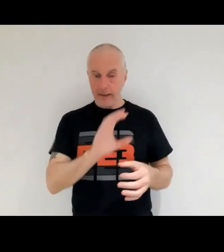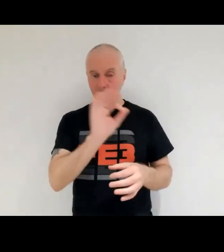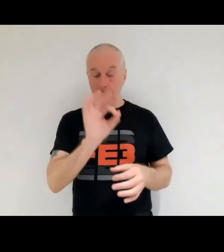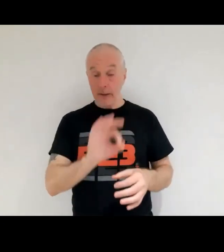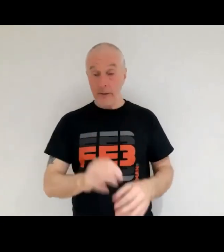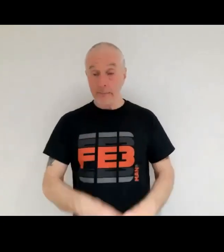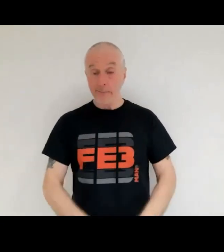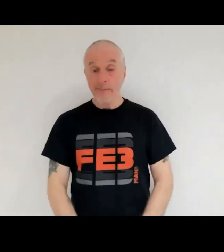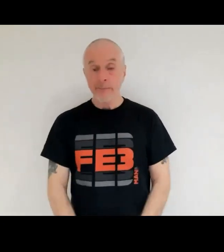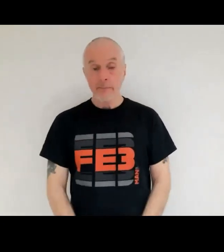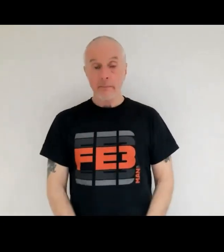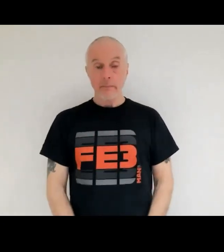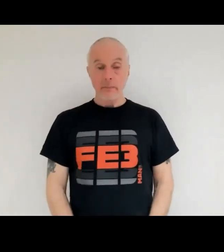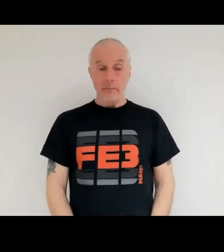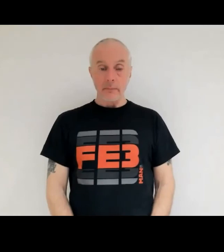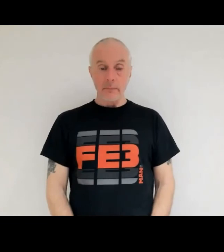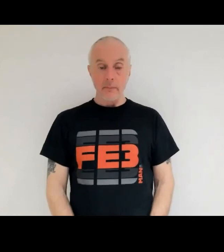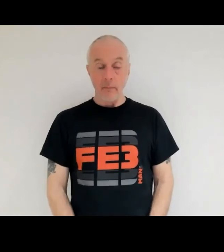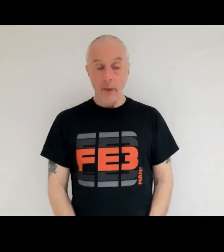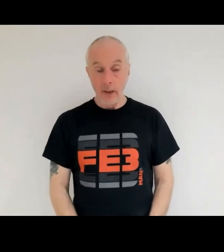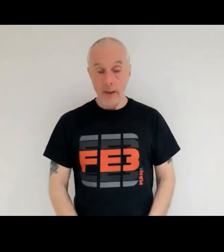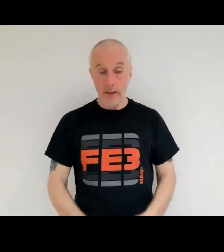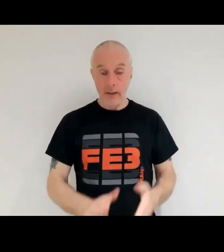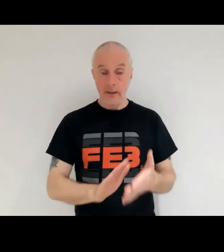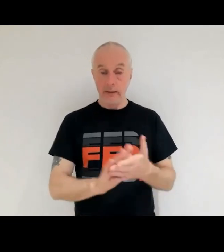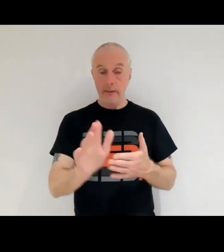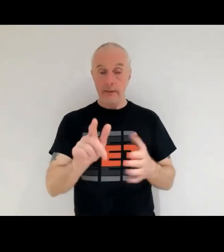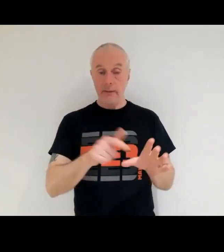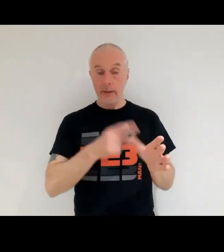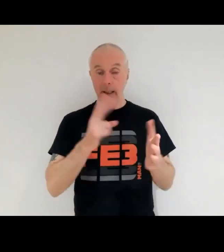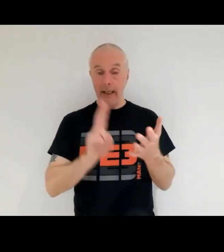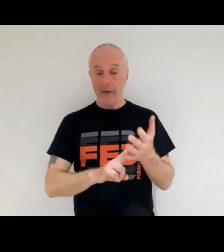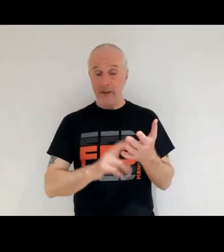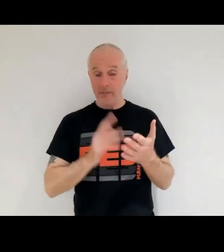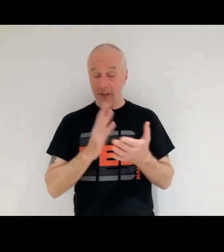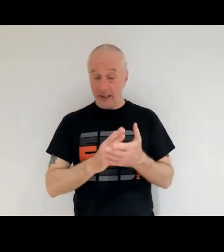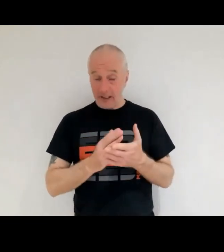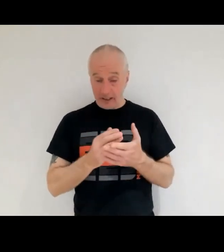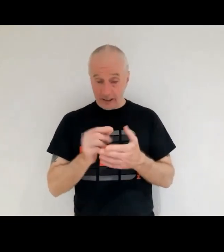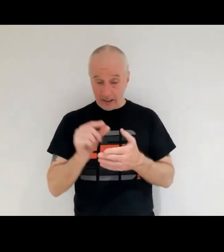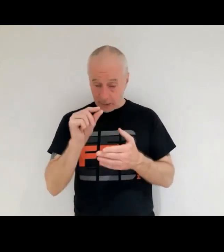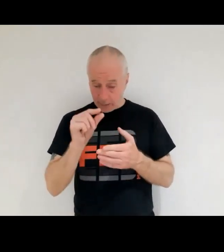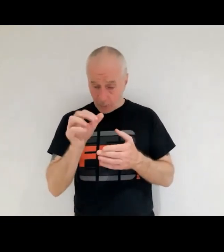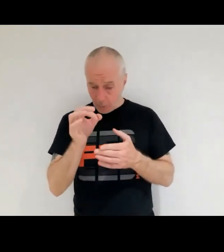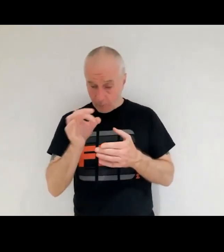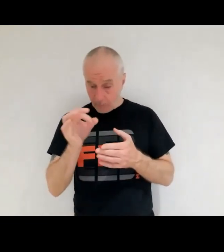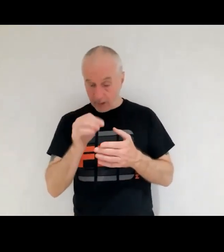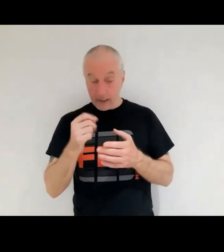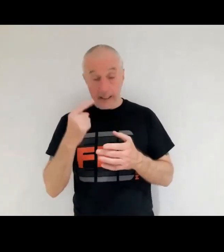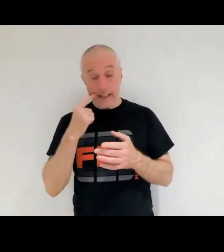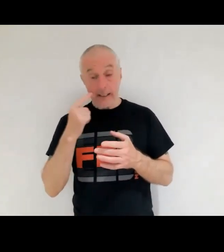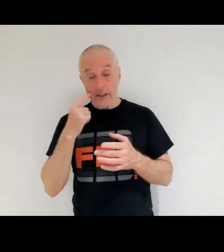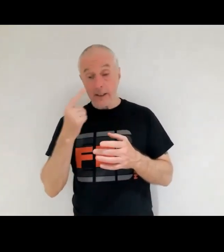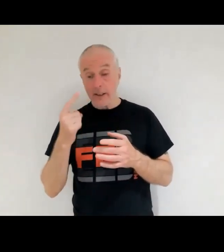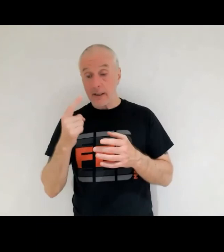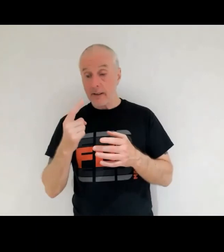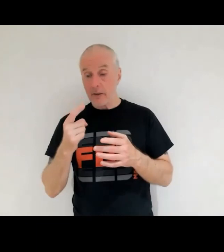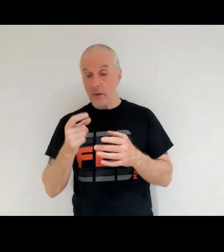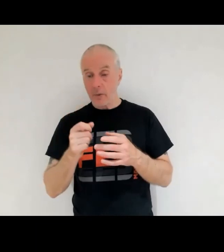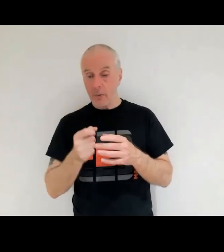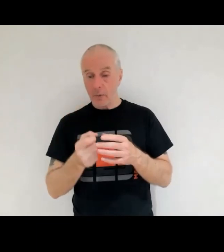hopefully, regarding the fact that hydrogen is such a small molecule and therefore much easier than methane to potentially leak. How do